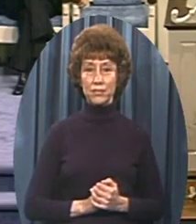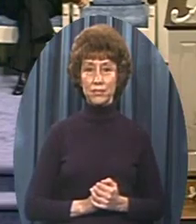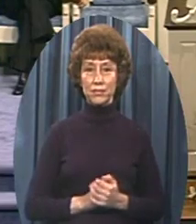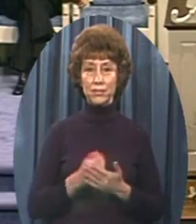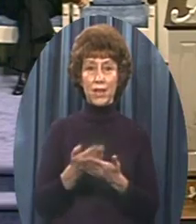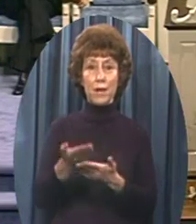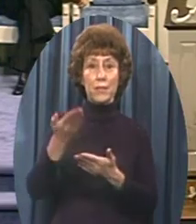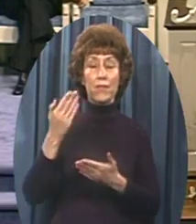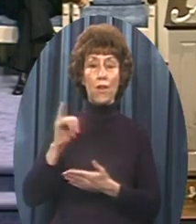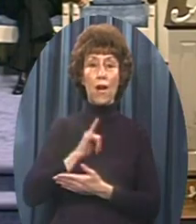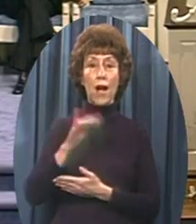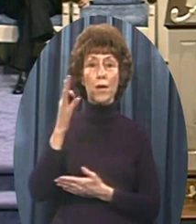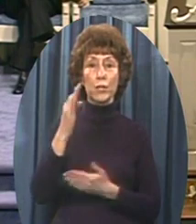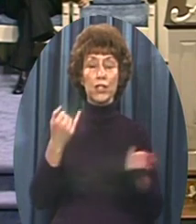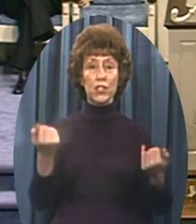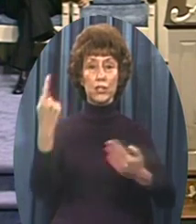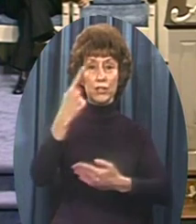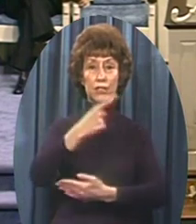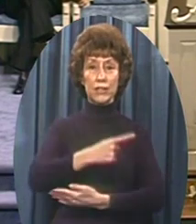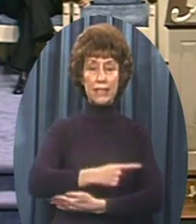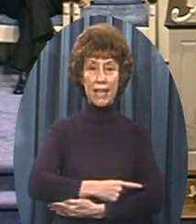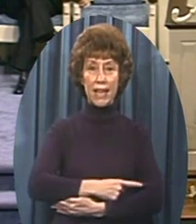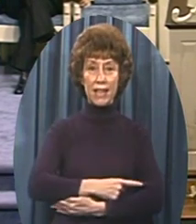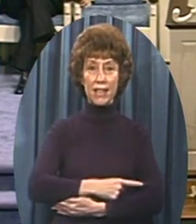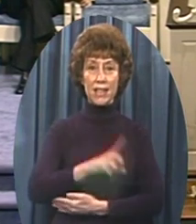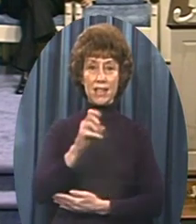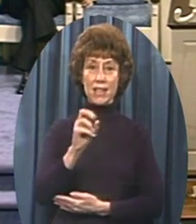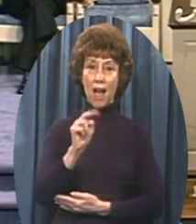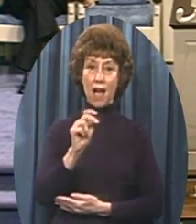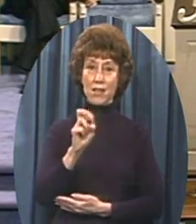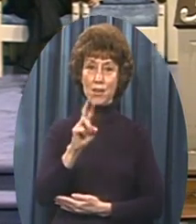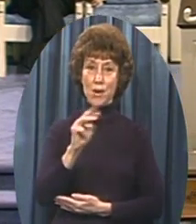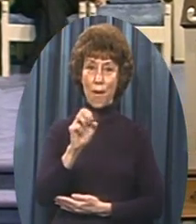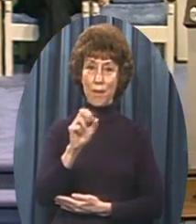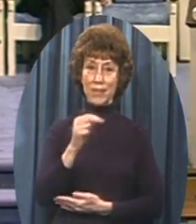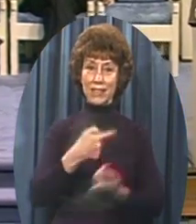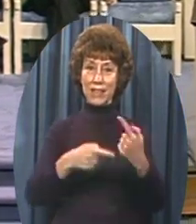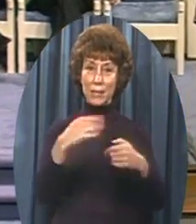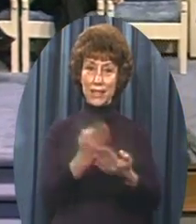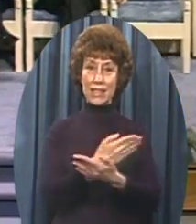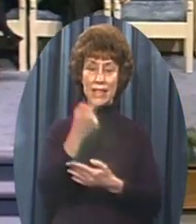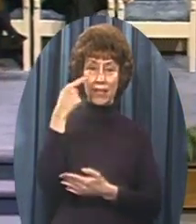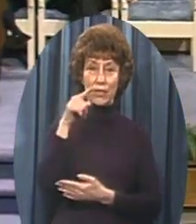Just before our message today, Don Norman comes to sing.